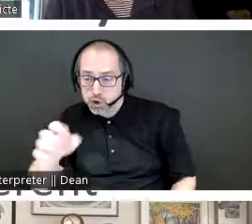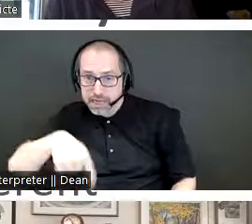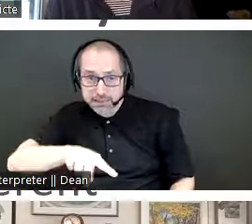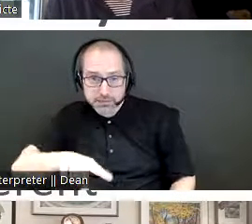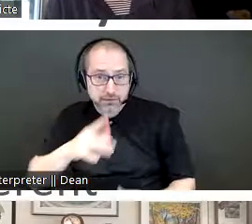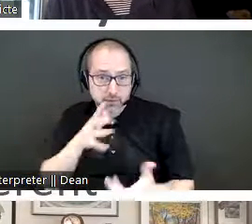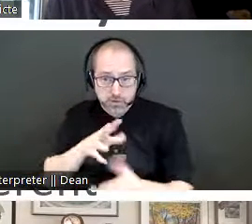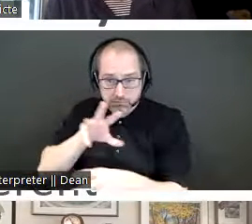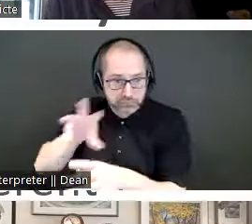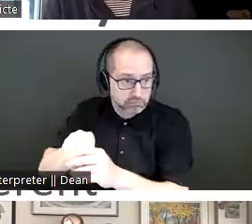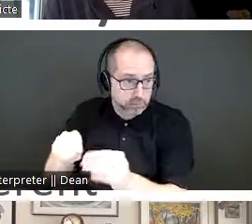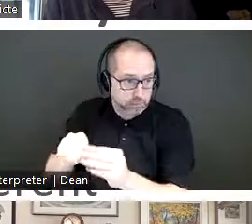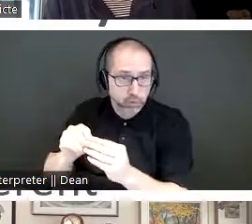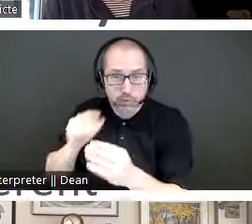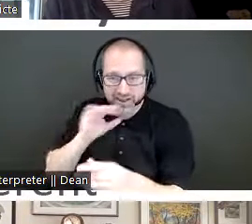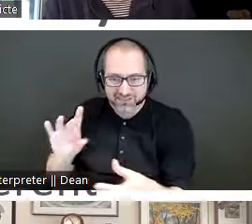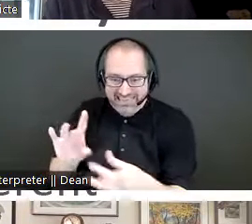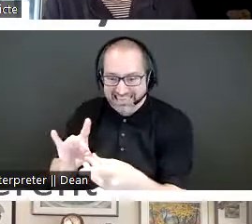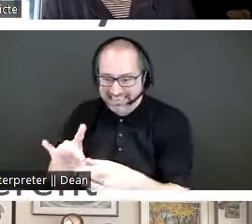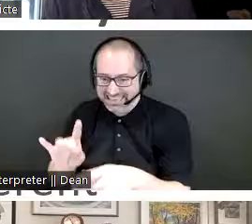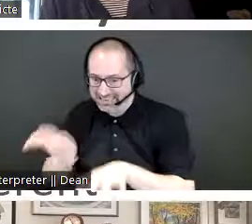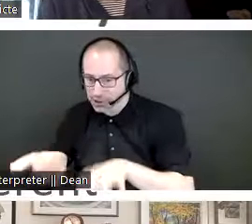participate, the link is in the chat box,